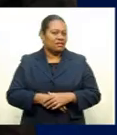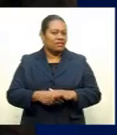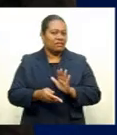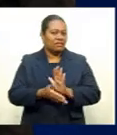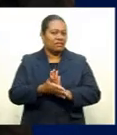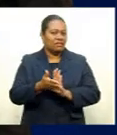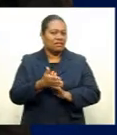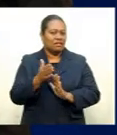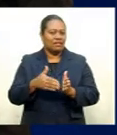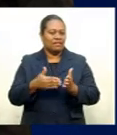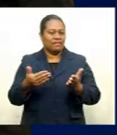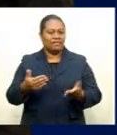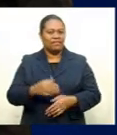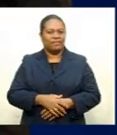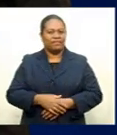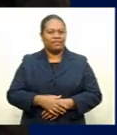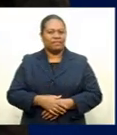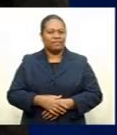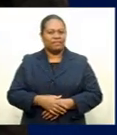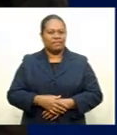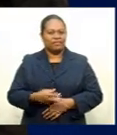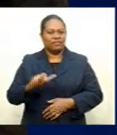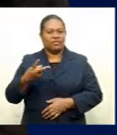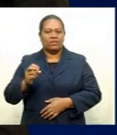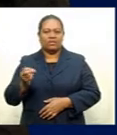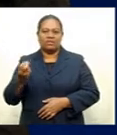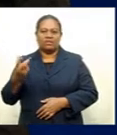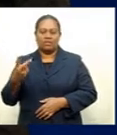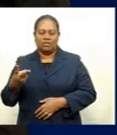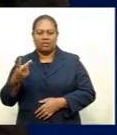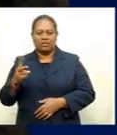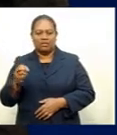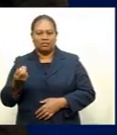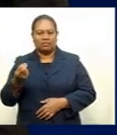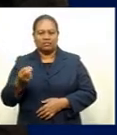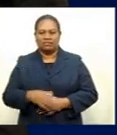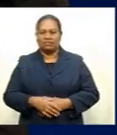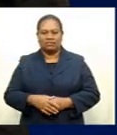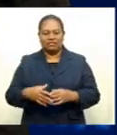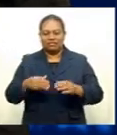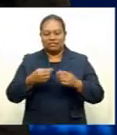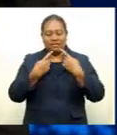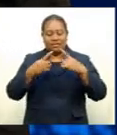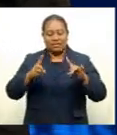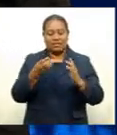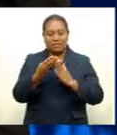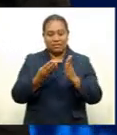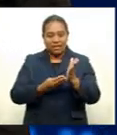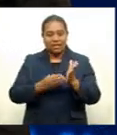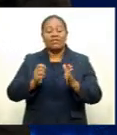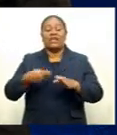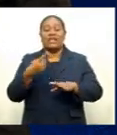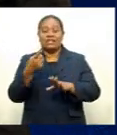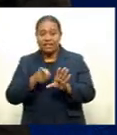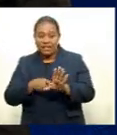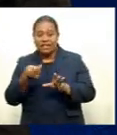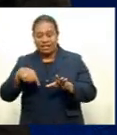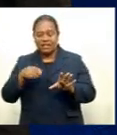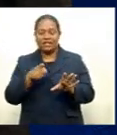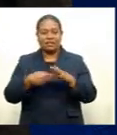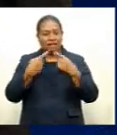high. The 2021-2022 national budget will be announced on the 16th of next month at 7:30